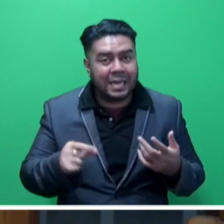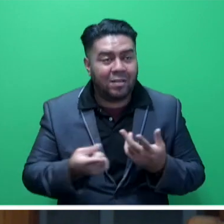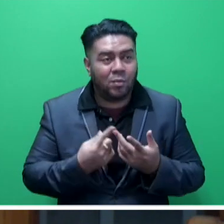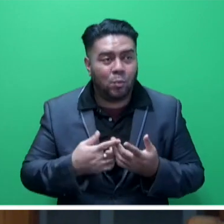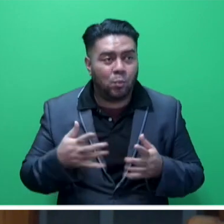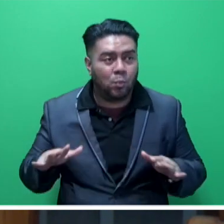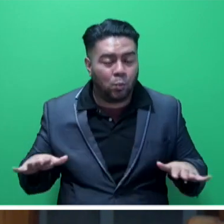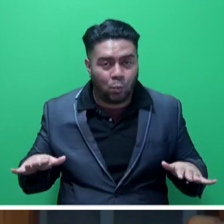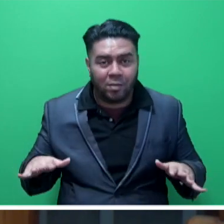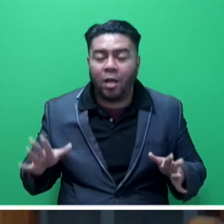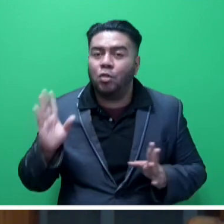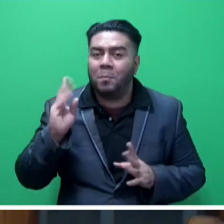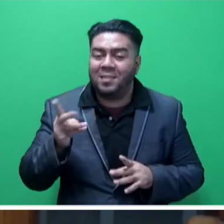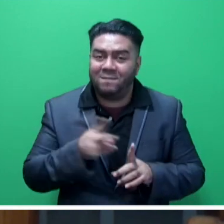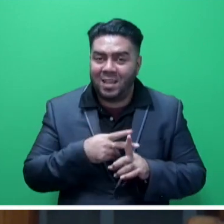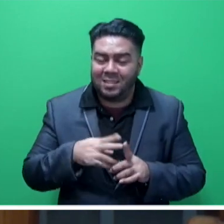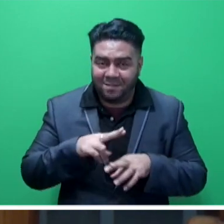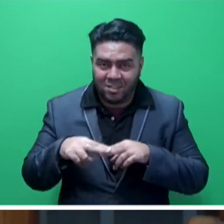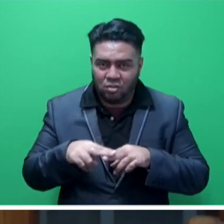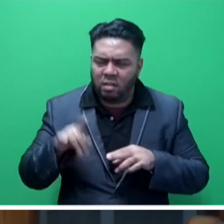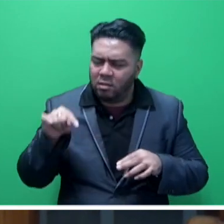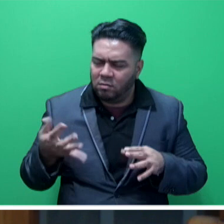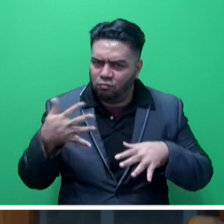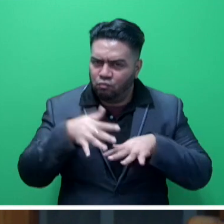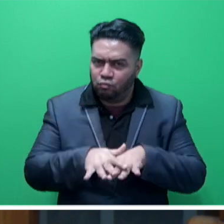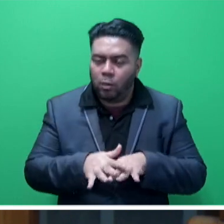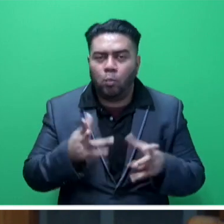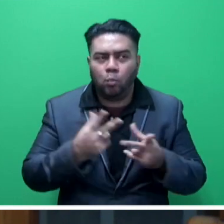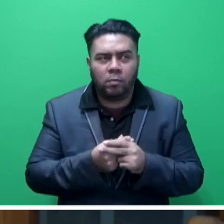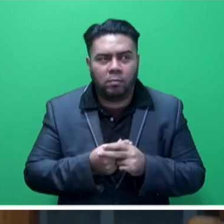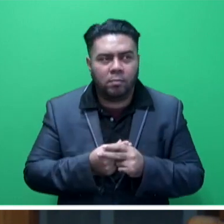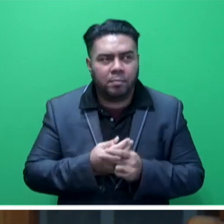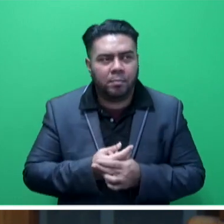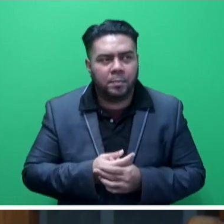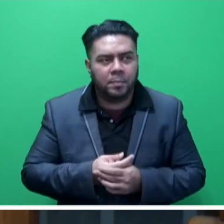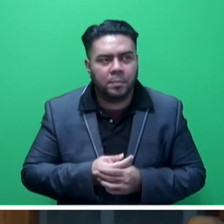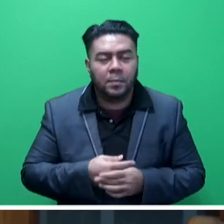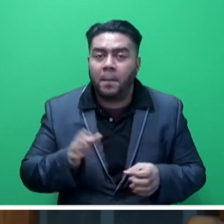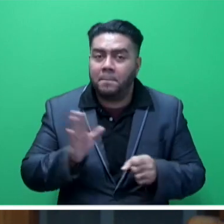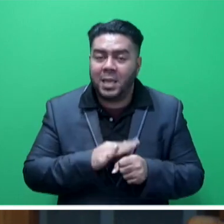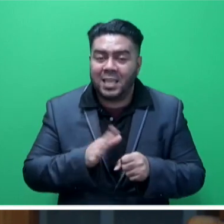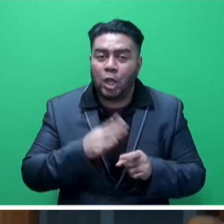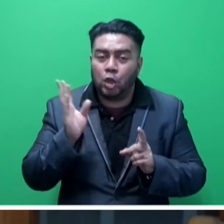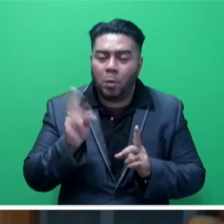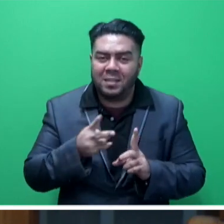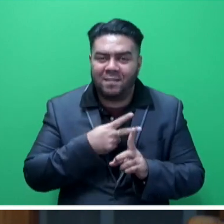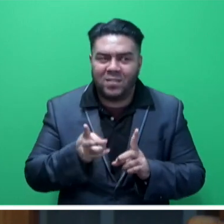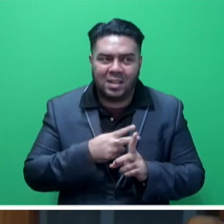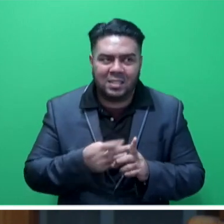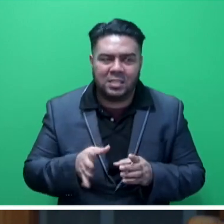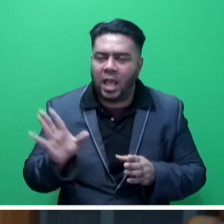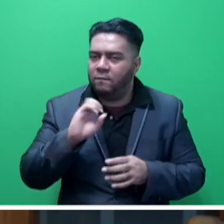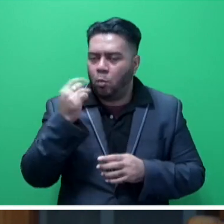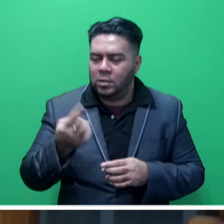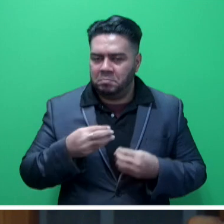concerns about domestic violence in Fiji. This is in line with our motto, making domestic violence everyone's business. You